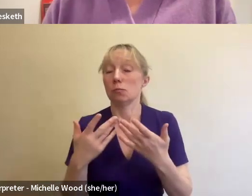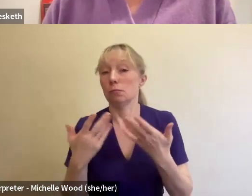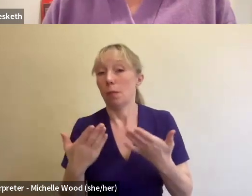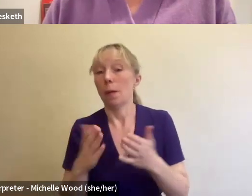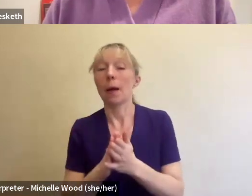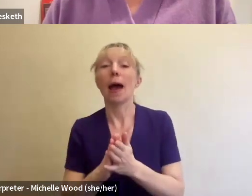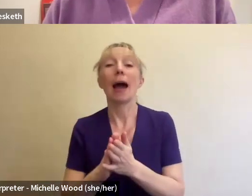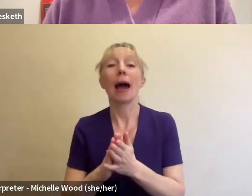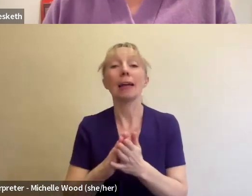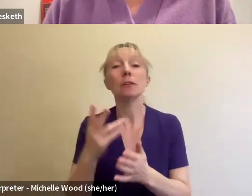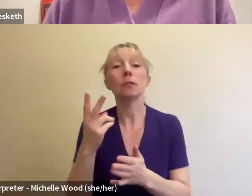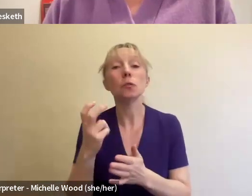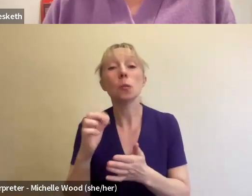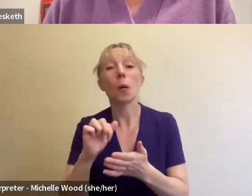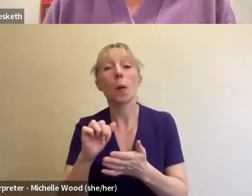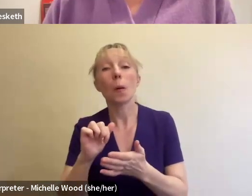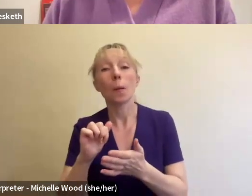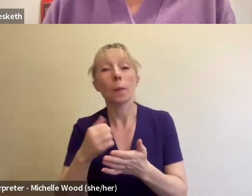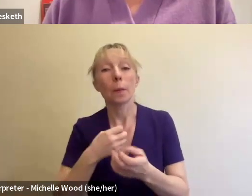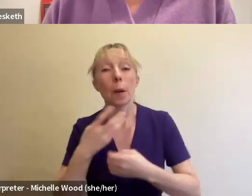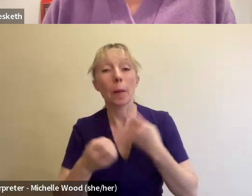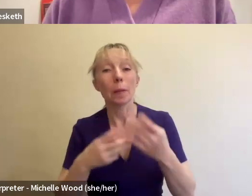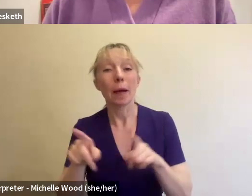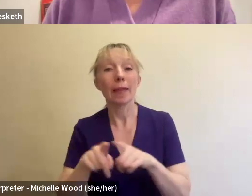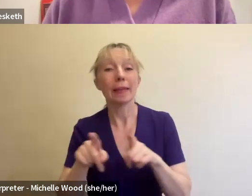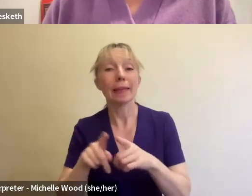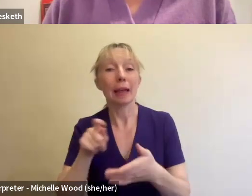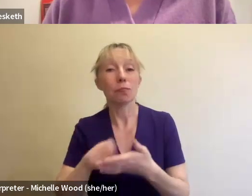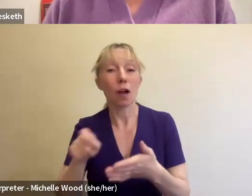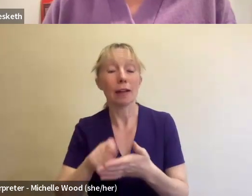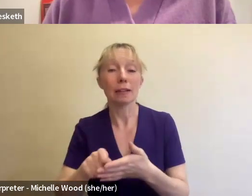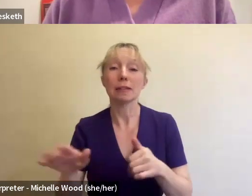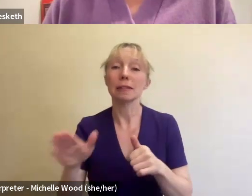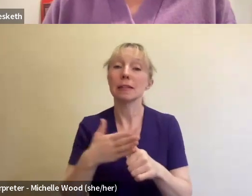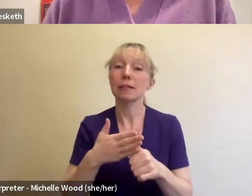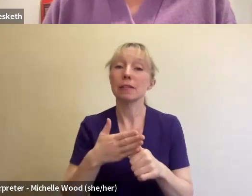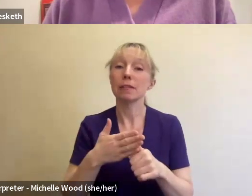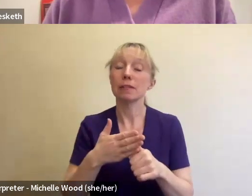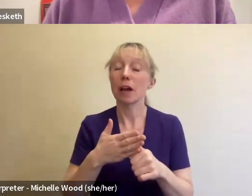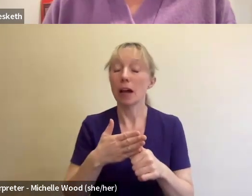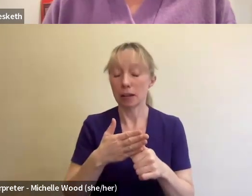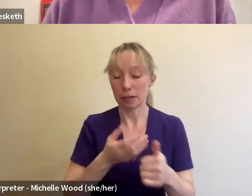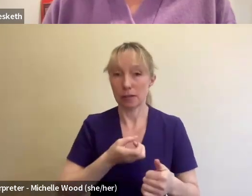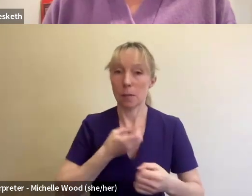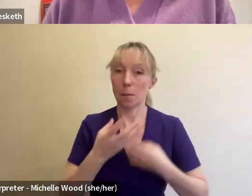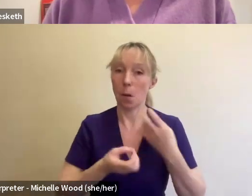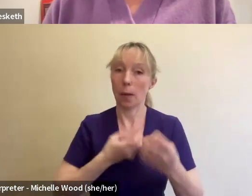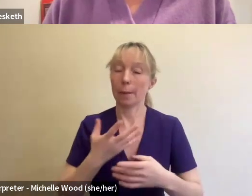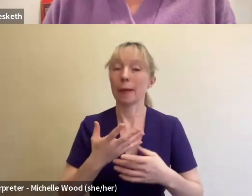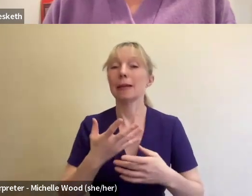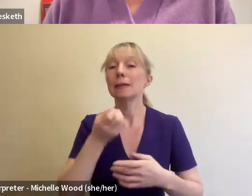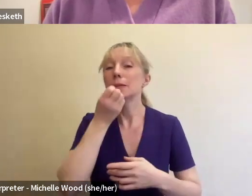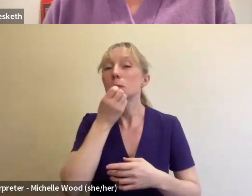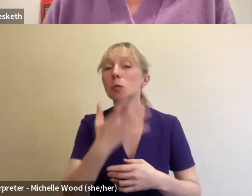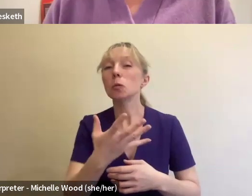same authors, one each. The first poem is Beauty by the Tamil